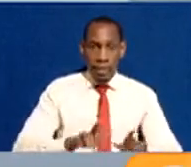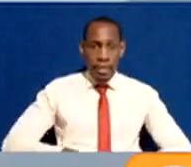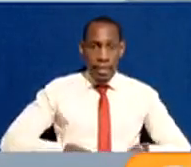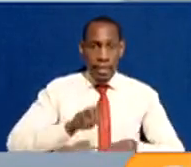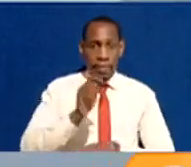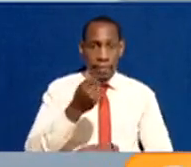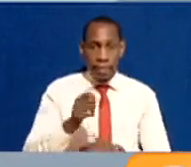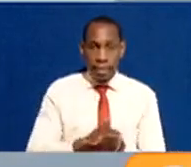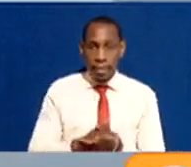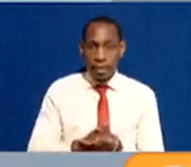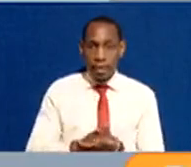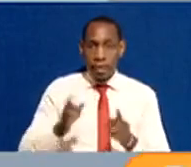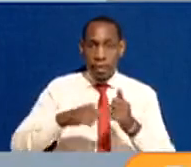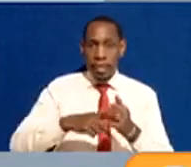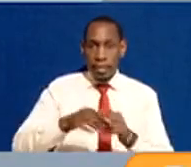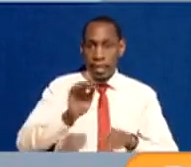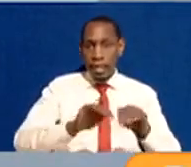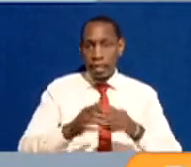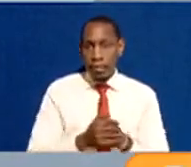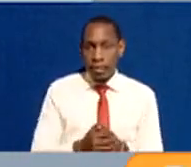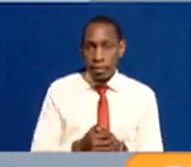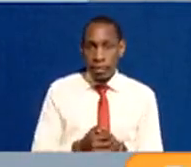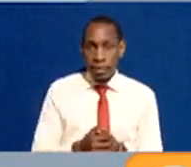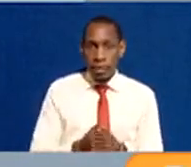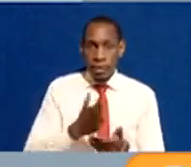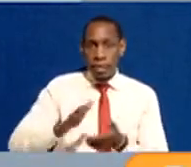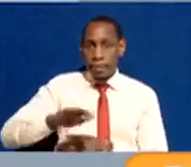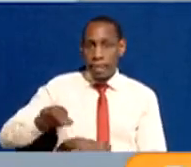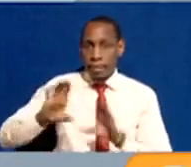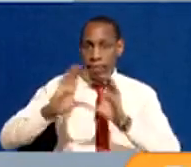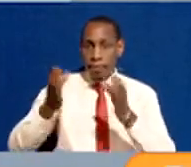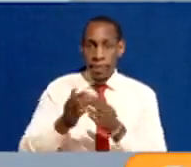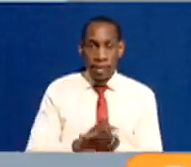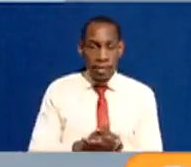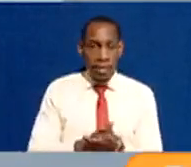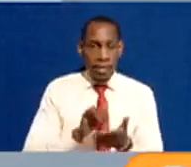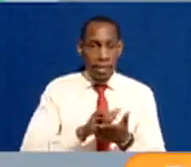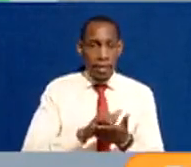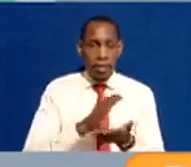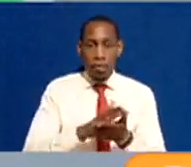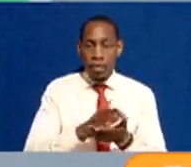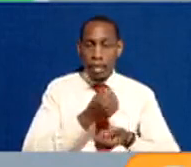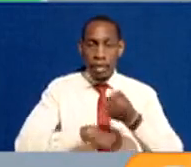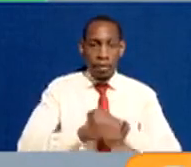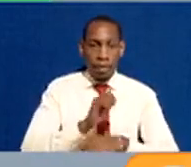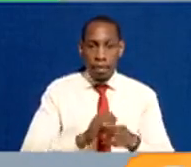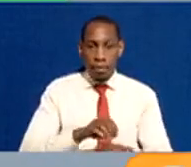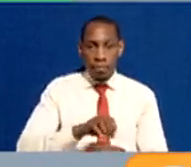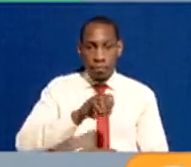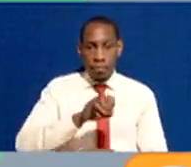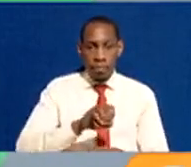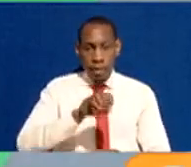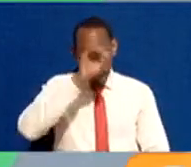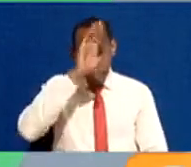presidents across the six elections. You know, in some parts of the world, that alone is a miracle. Even